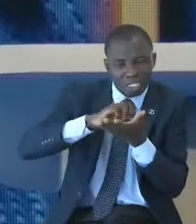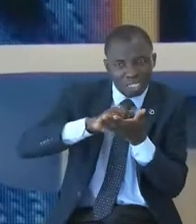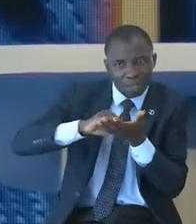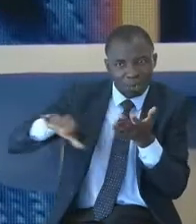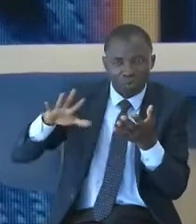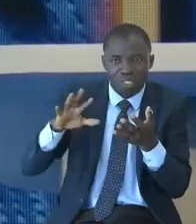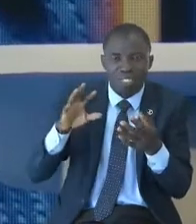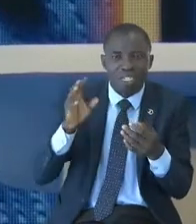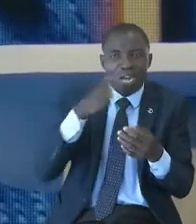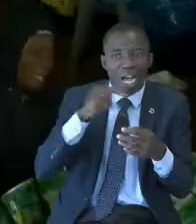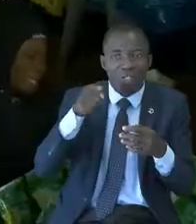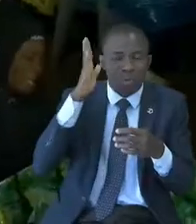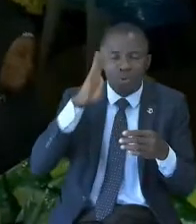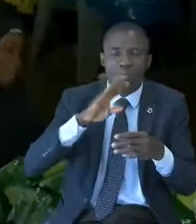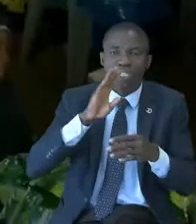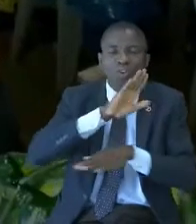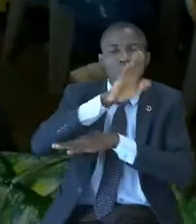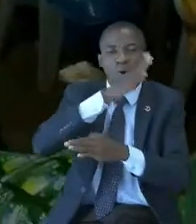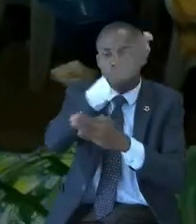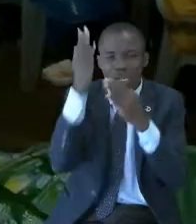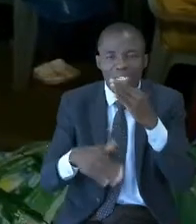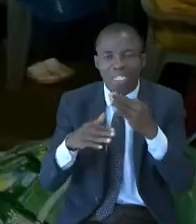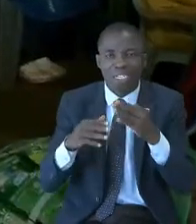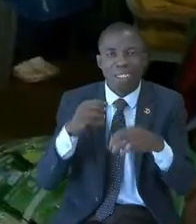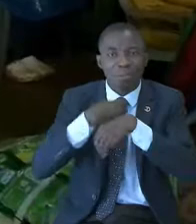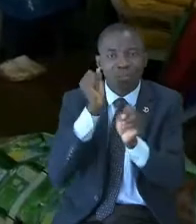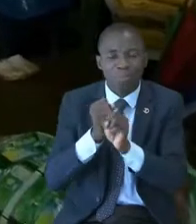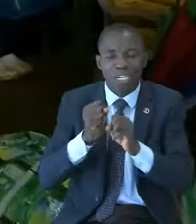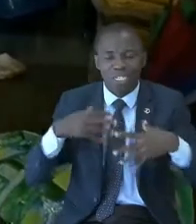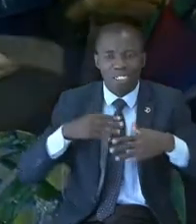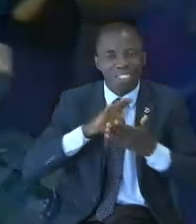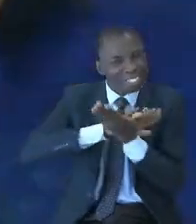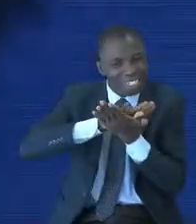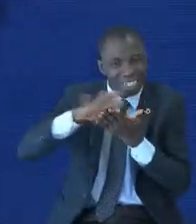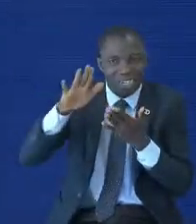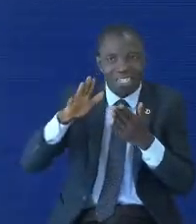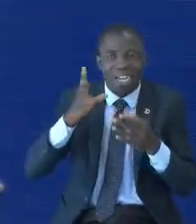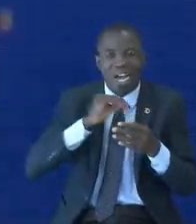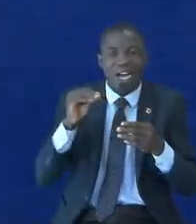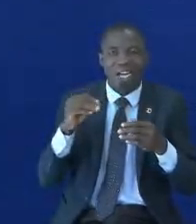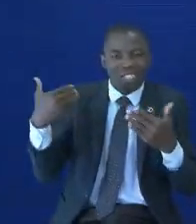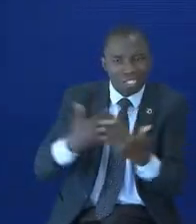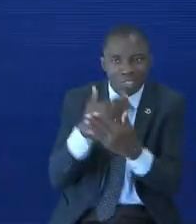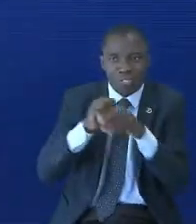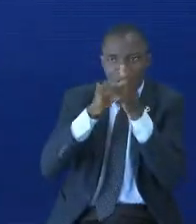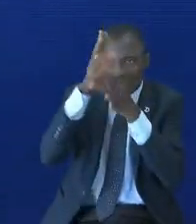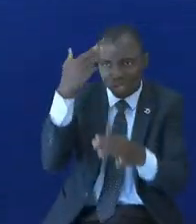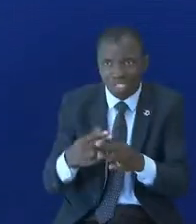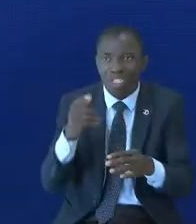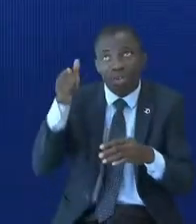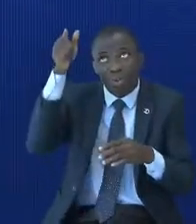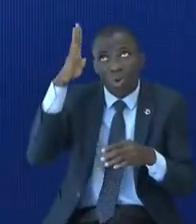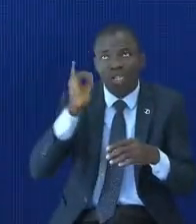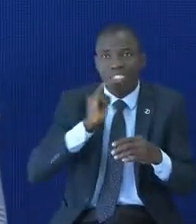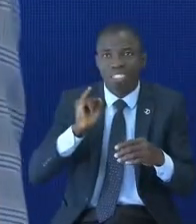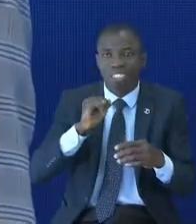perfectly made whole. God is interested in your life. And he's going to do